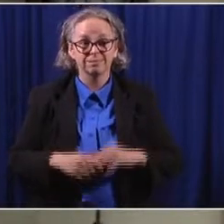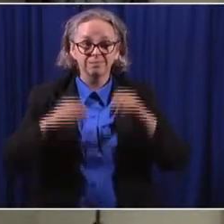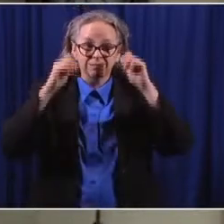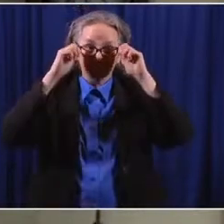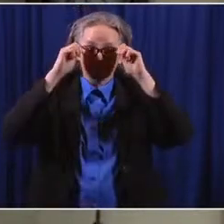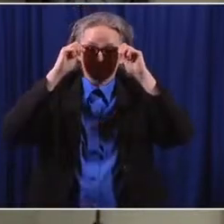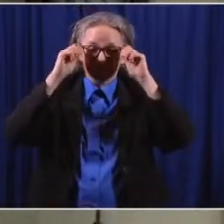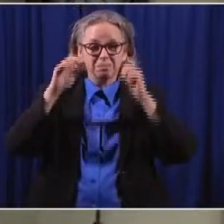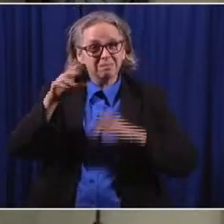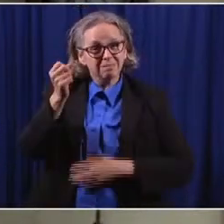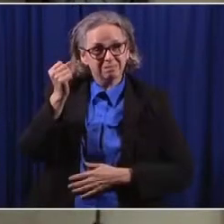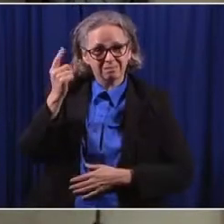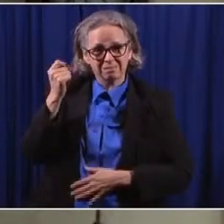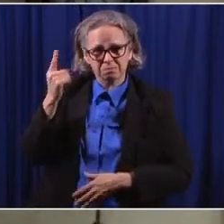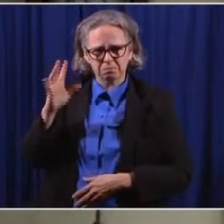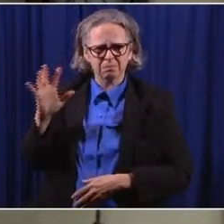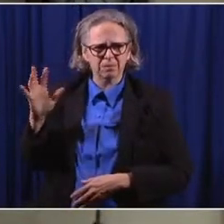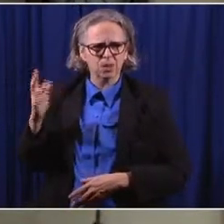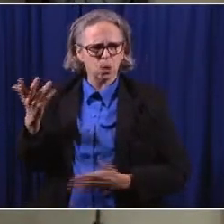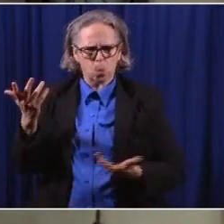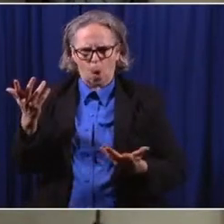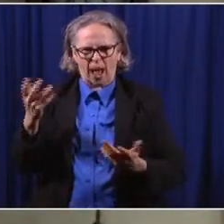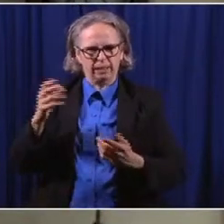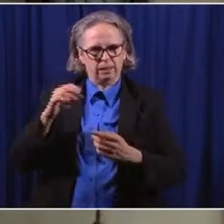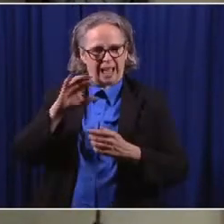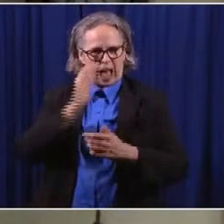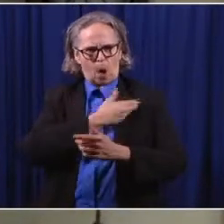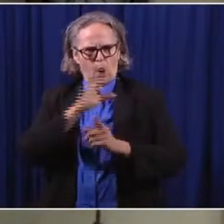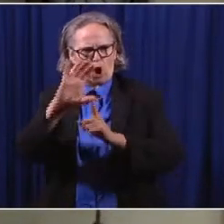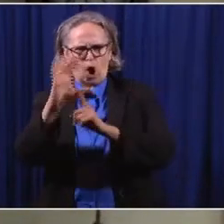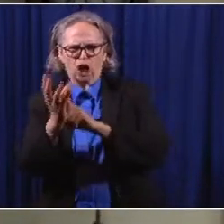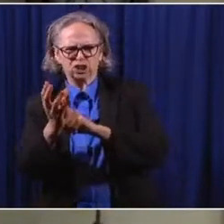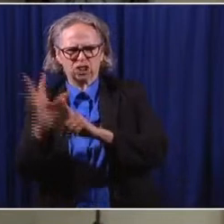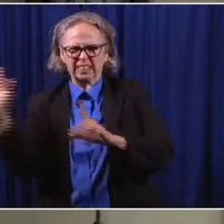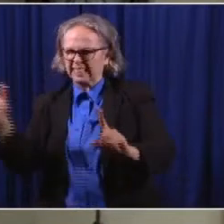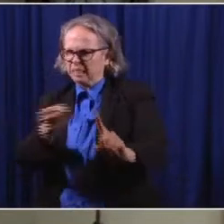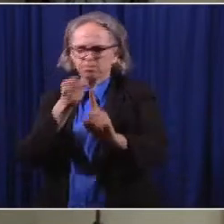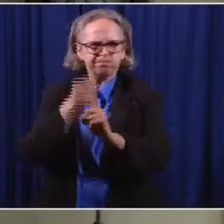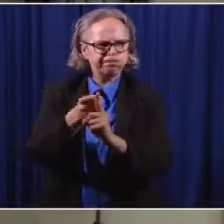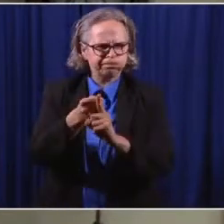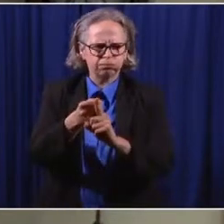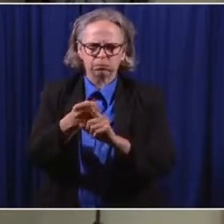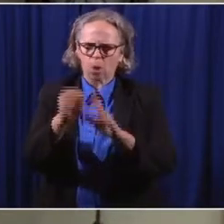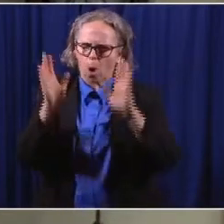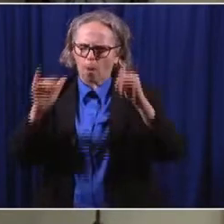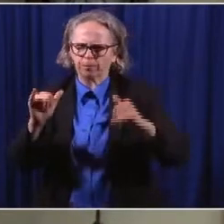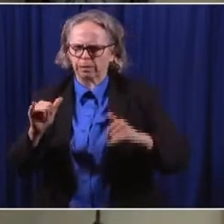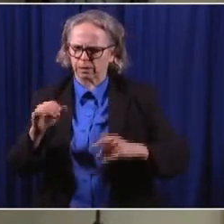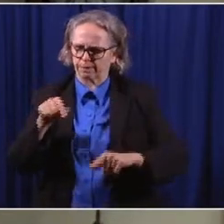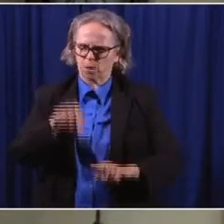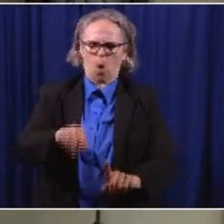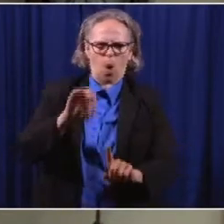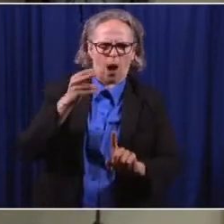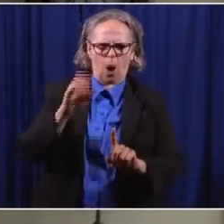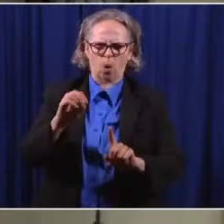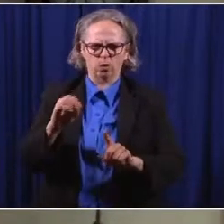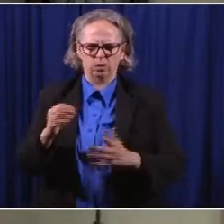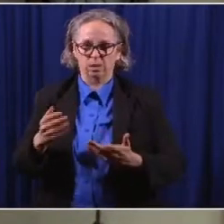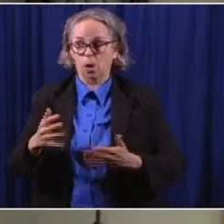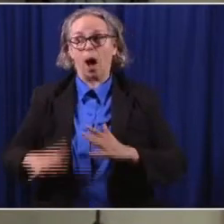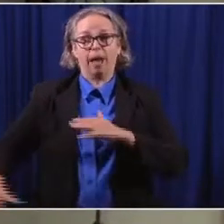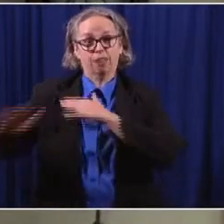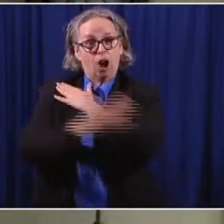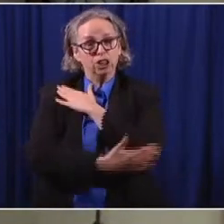the culture, or it helped advance the culture, at least in Ohio and across the country, and said,